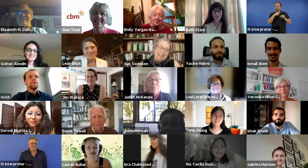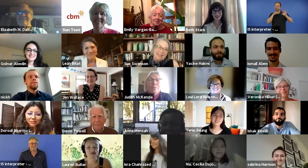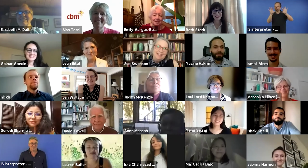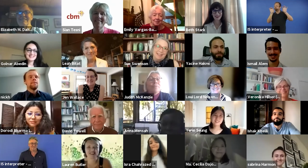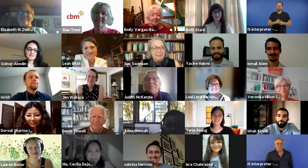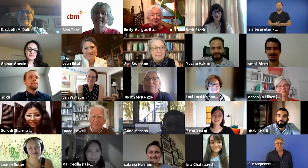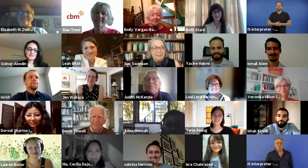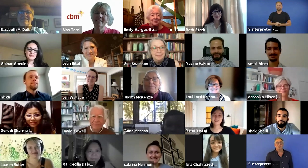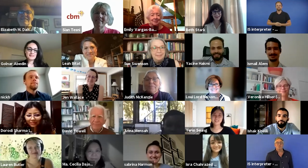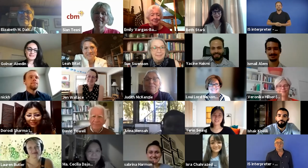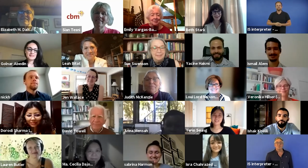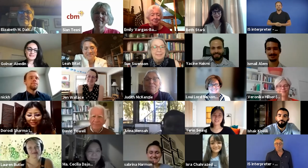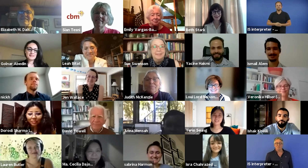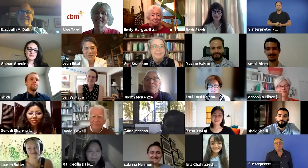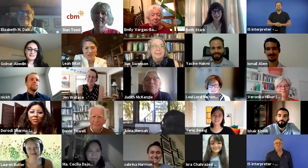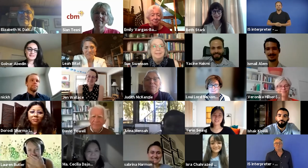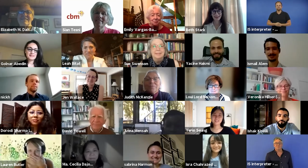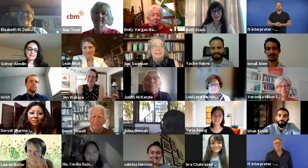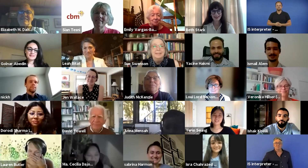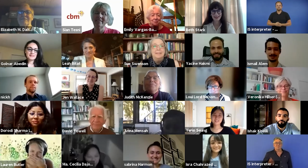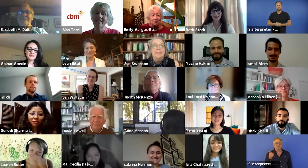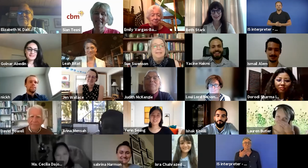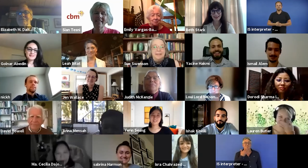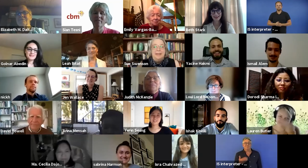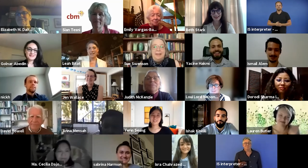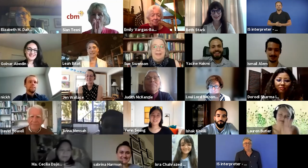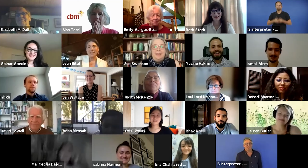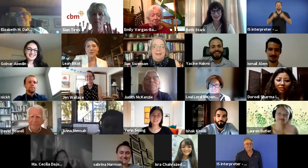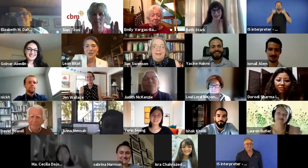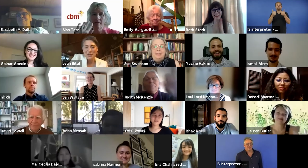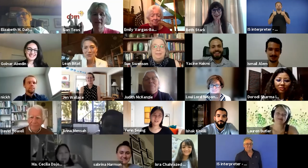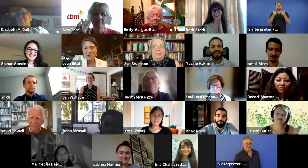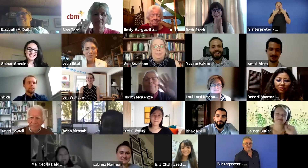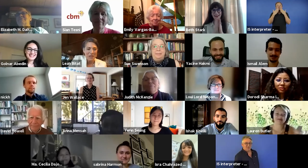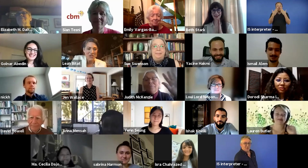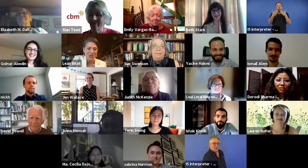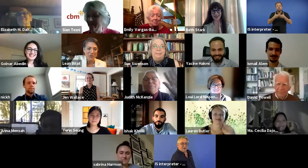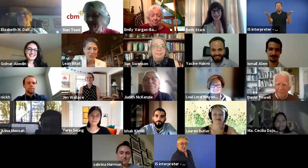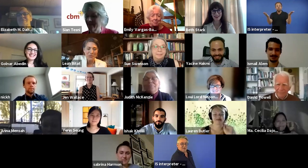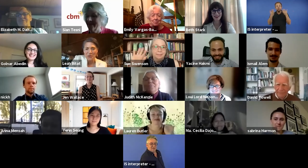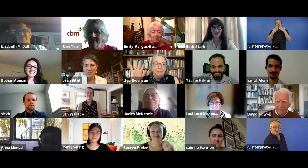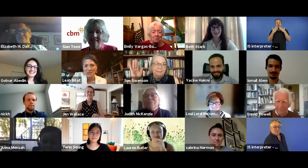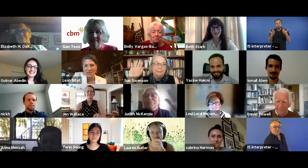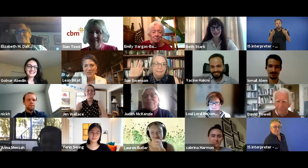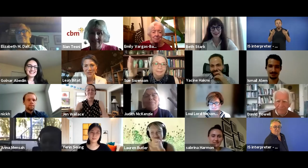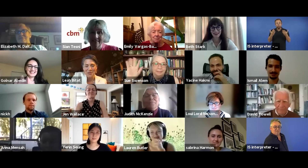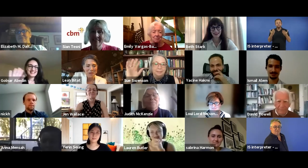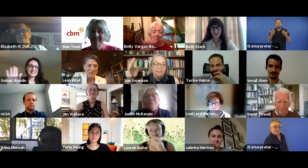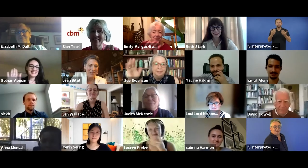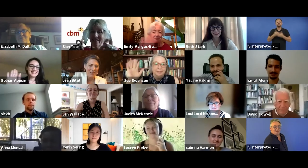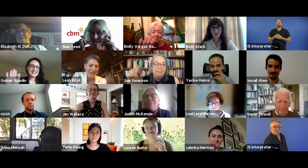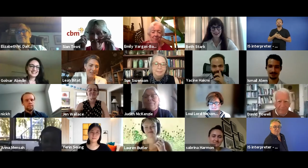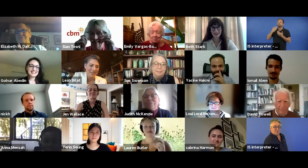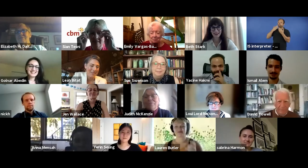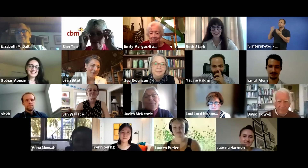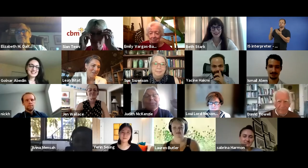smiling. Good. And thank you, Great. everyone. Thank you so much, everyone. We'll keep in touch via the